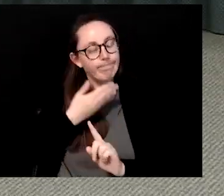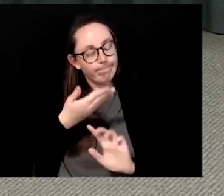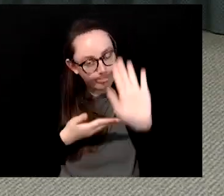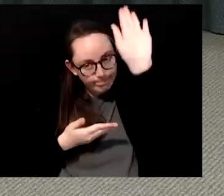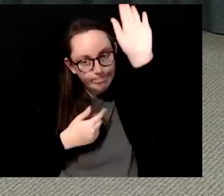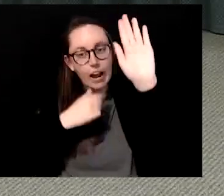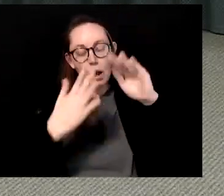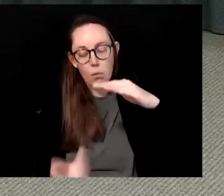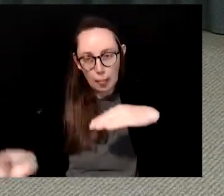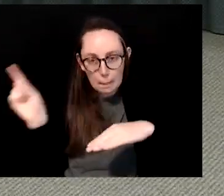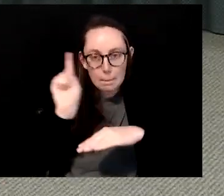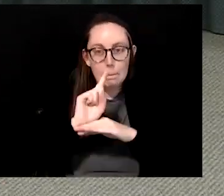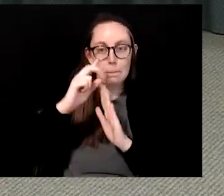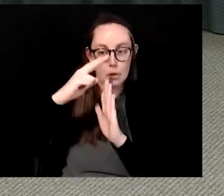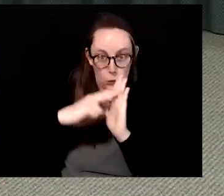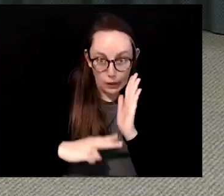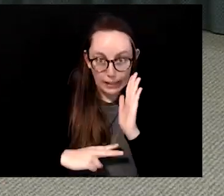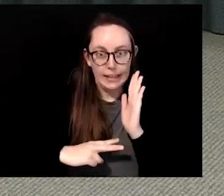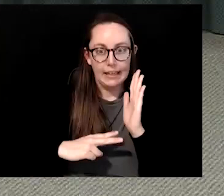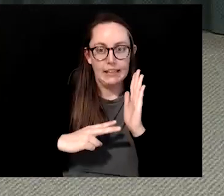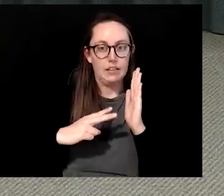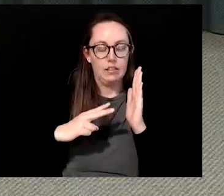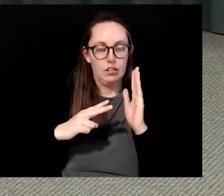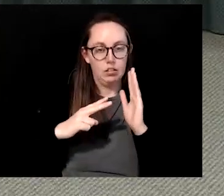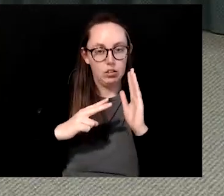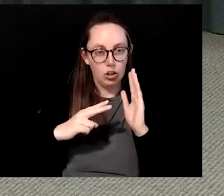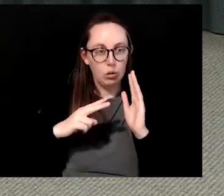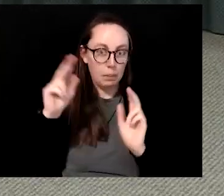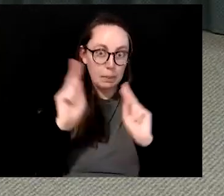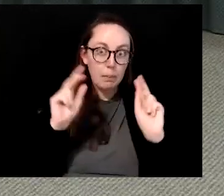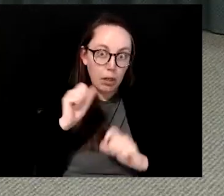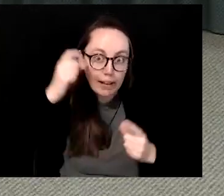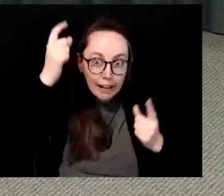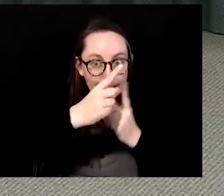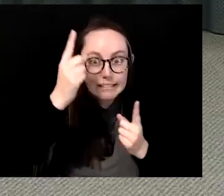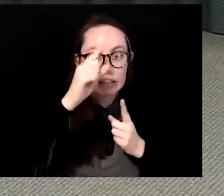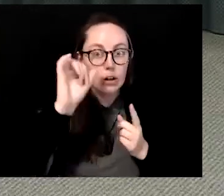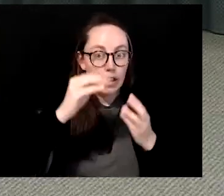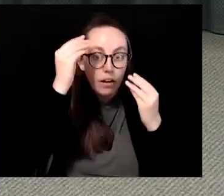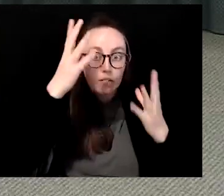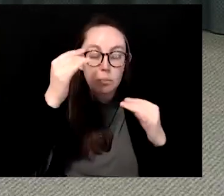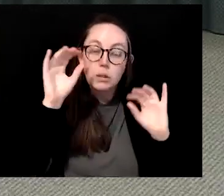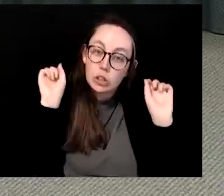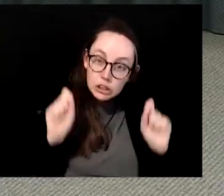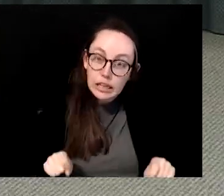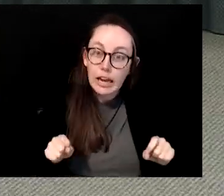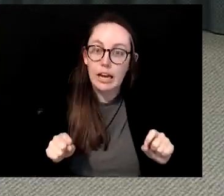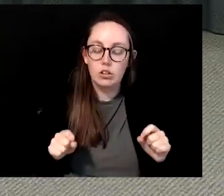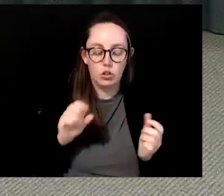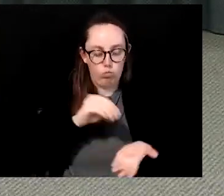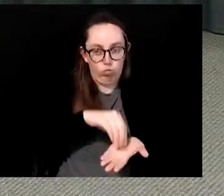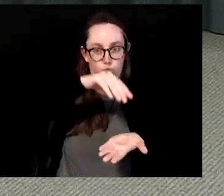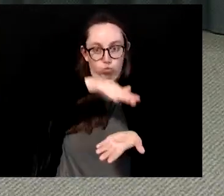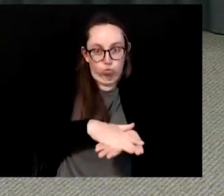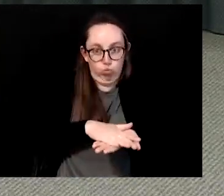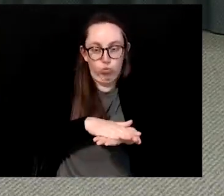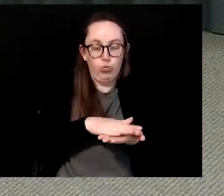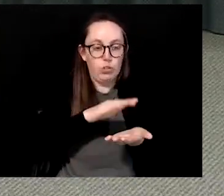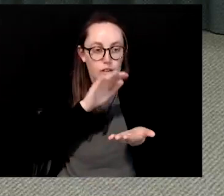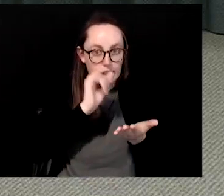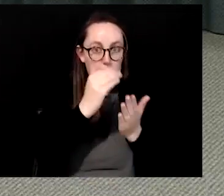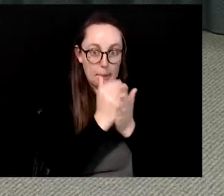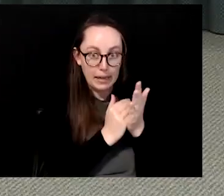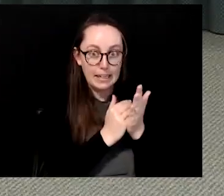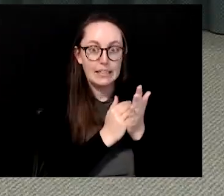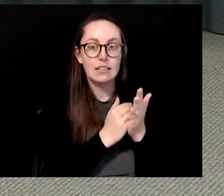consideration during the public hearing um and so having that just in the minutes just captures um what was read into the to the